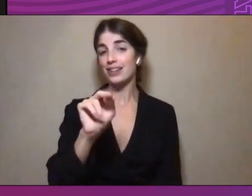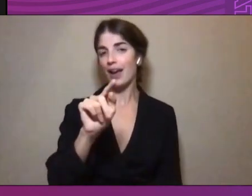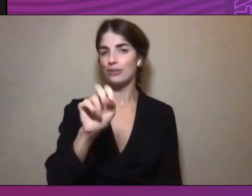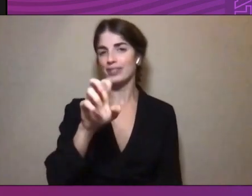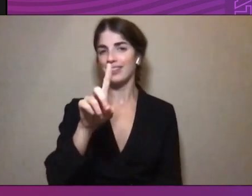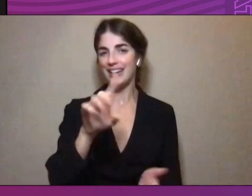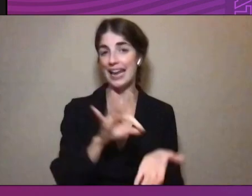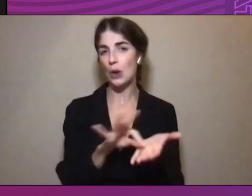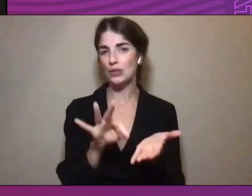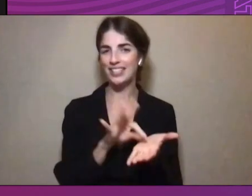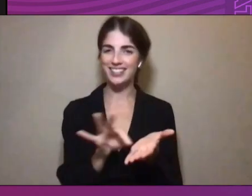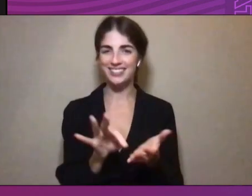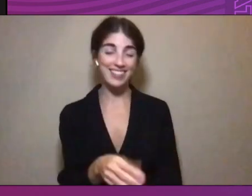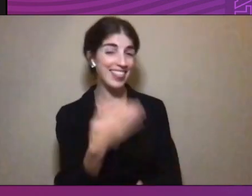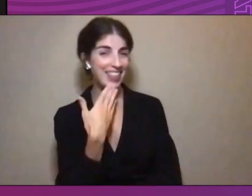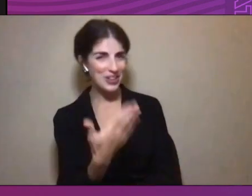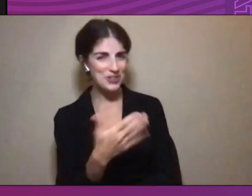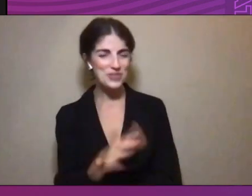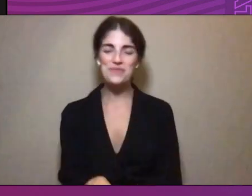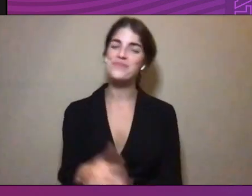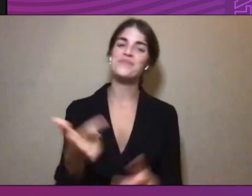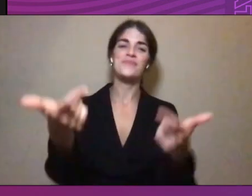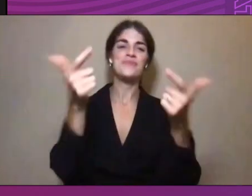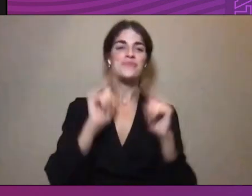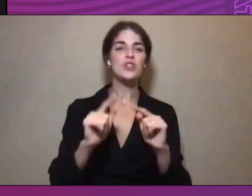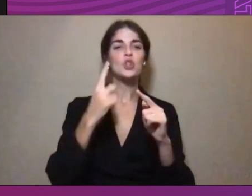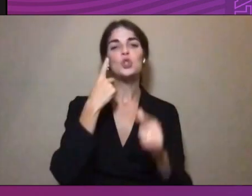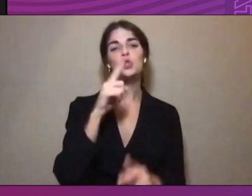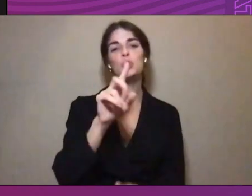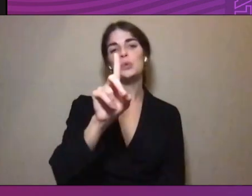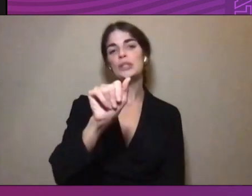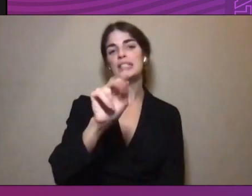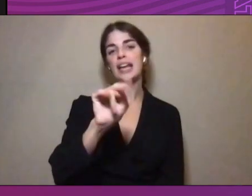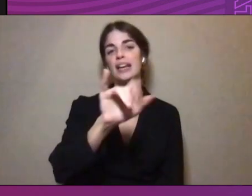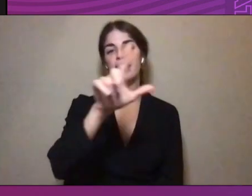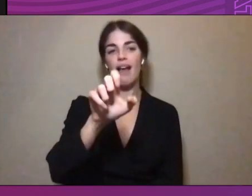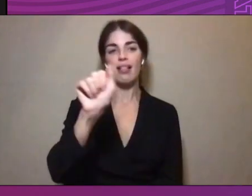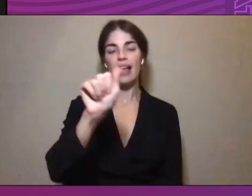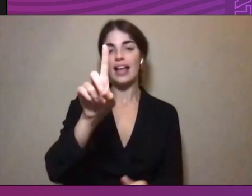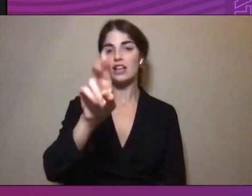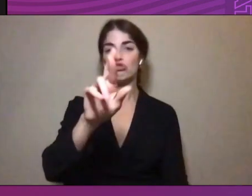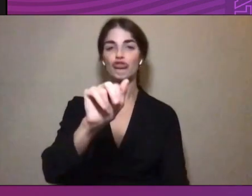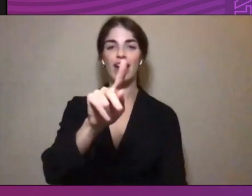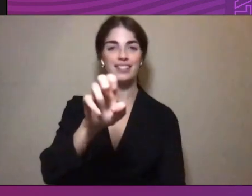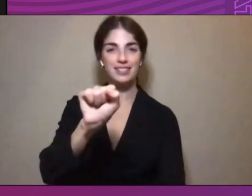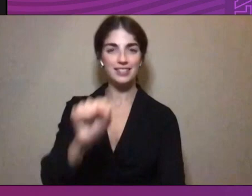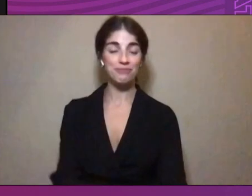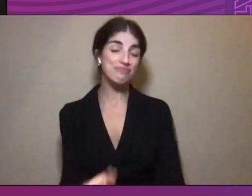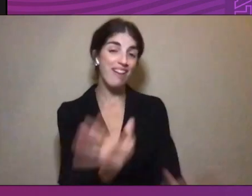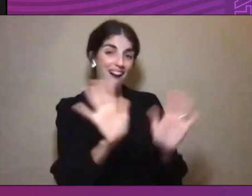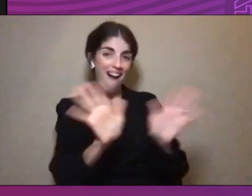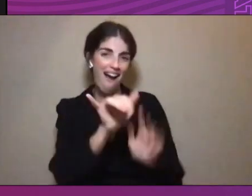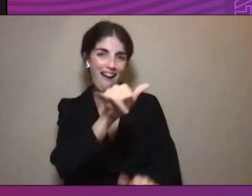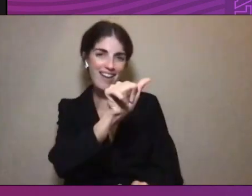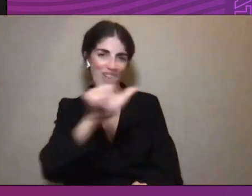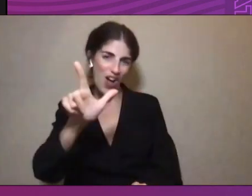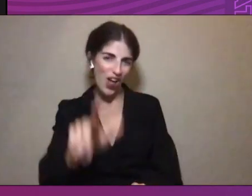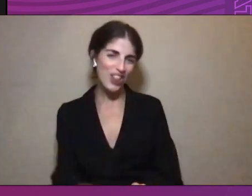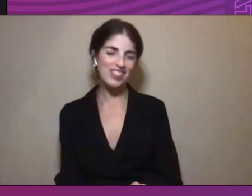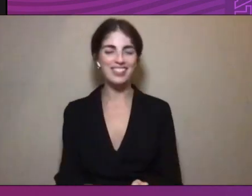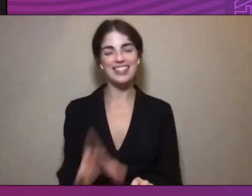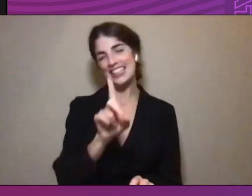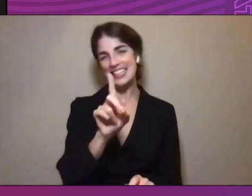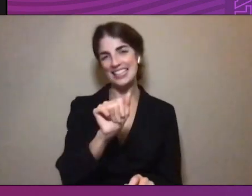Thank you, Raymond. I'll pass it along to Danielle A. Drakes. Hi, y'all. Danielle here, she,